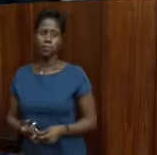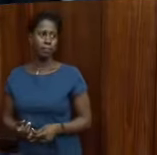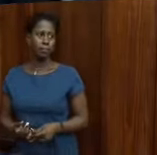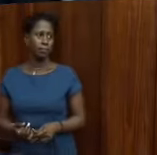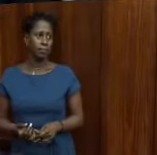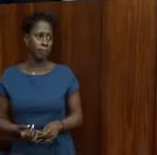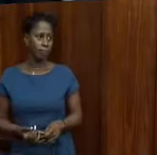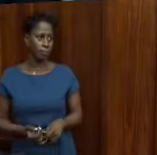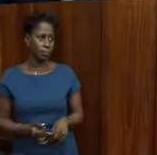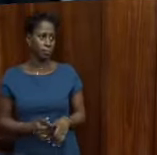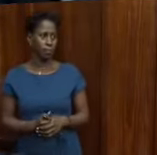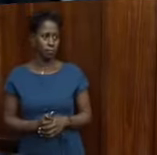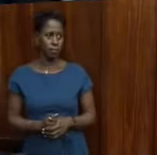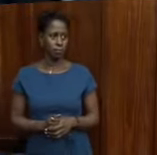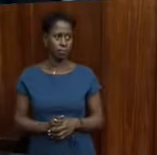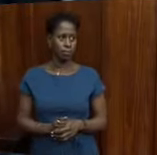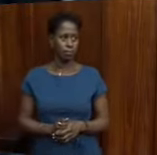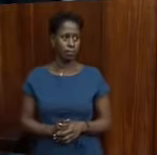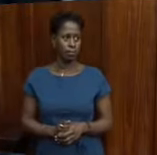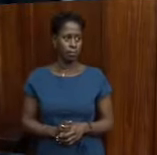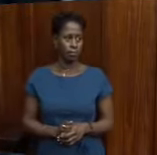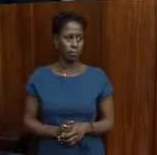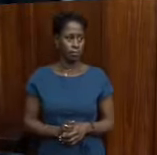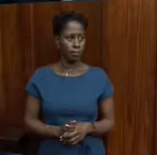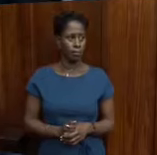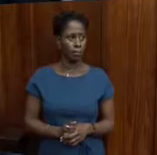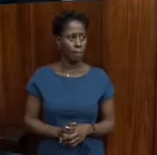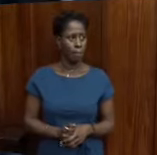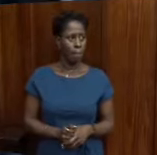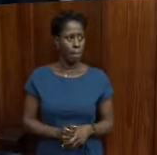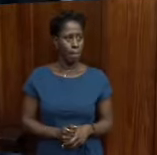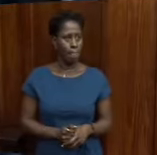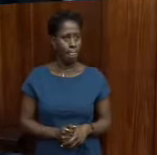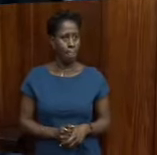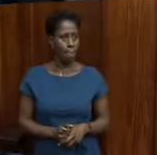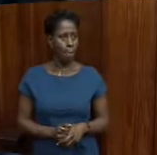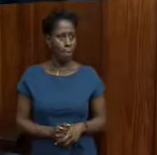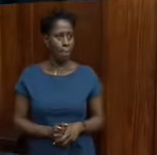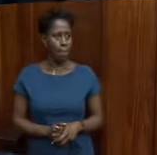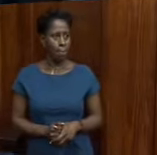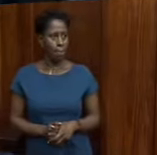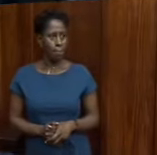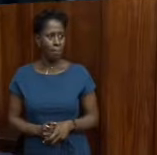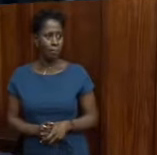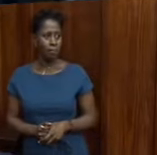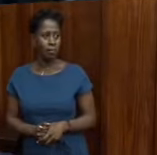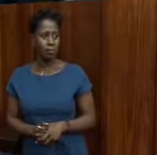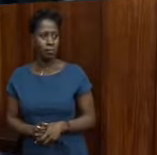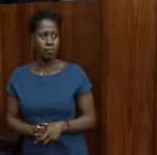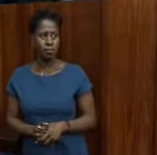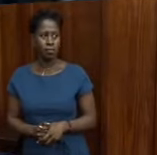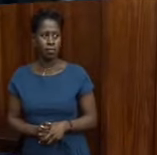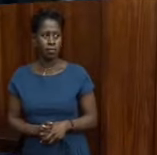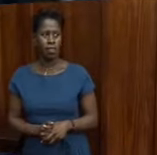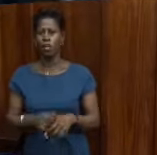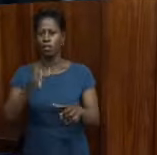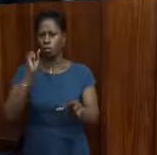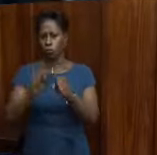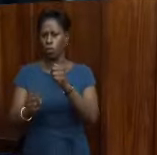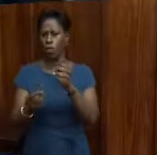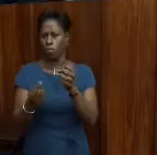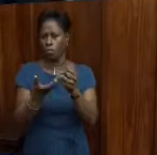support to the criminal high courts. This project is expected to reduce the processing time of cases